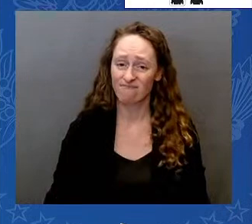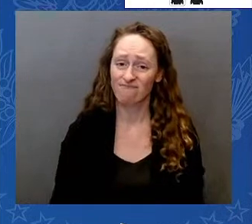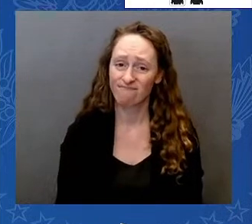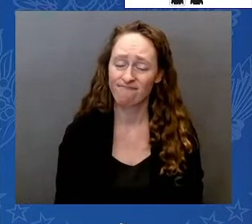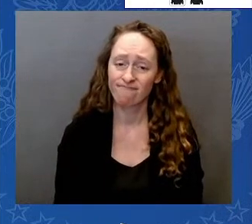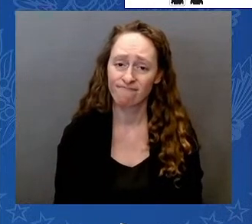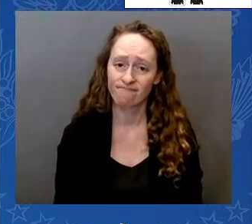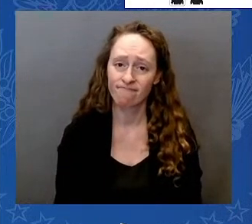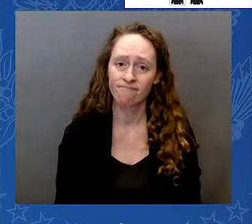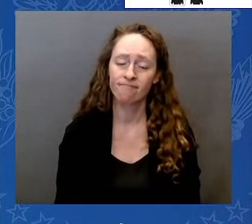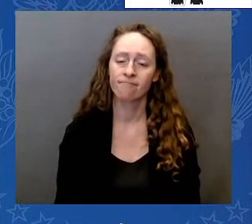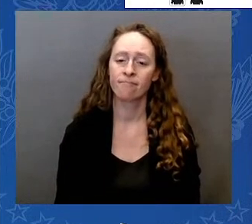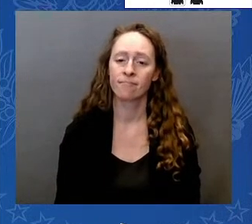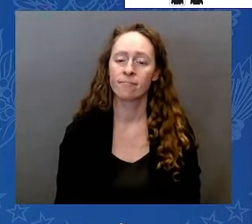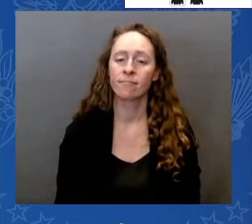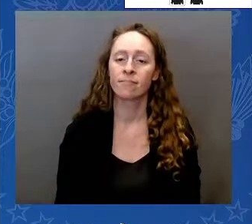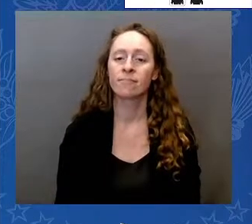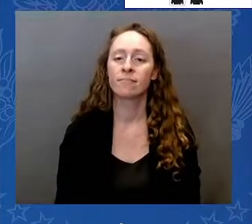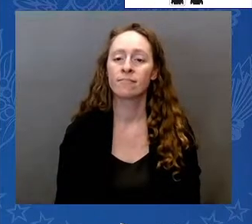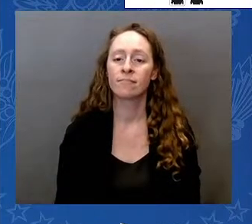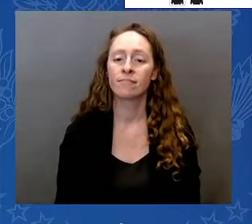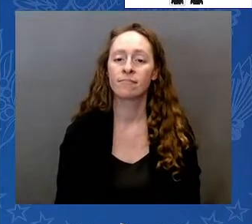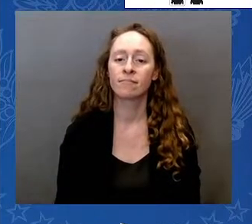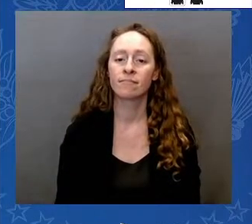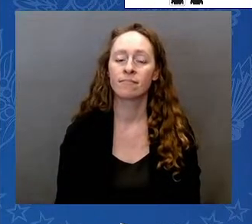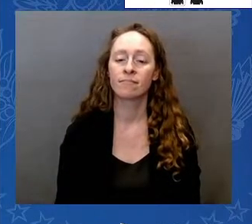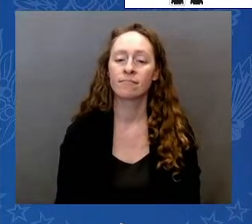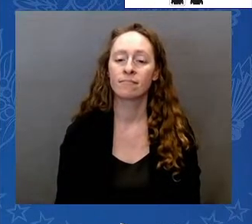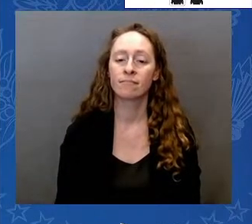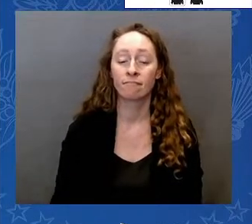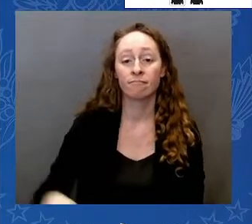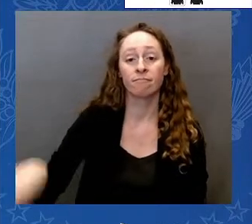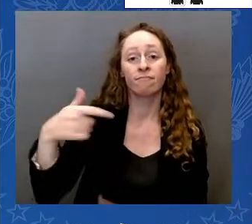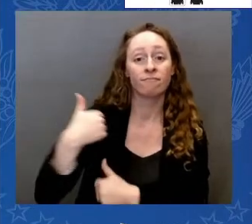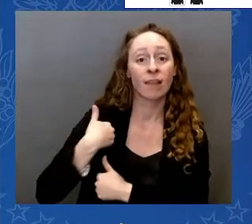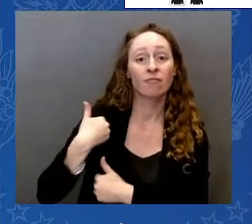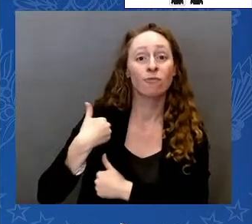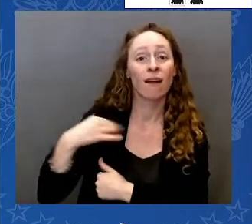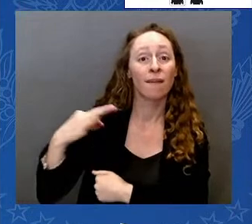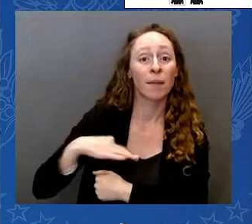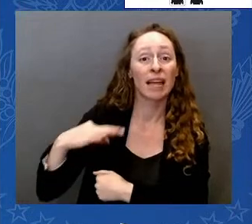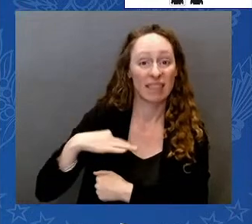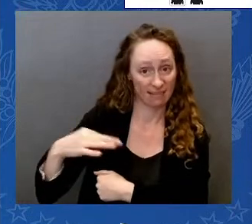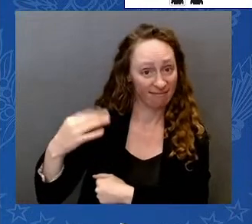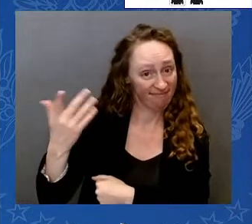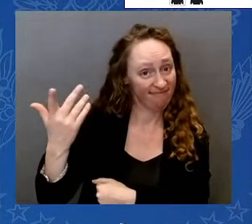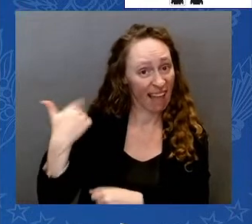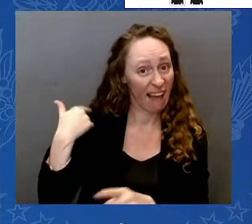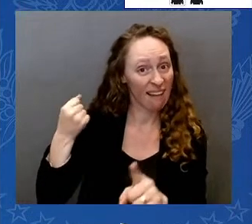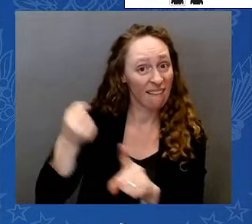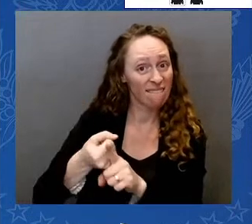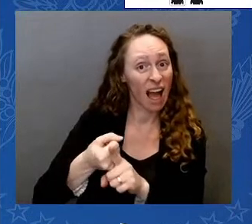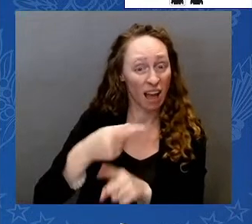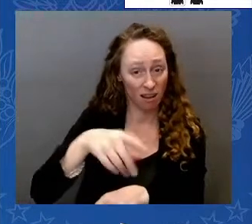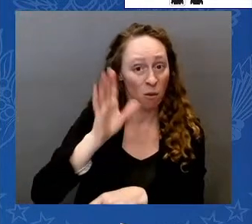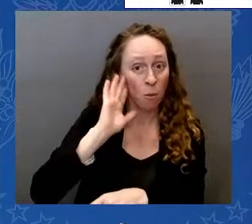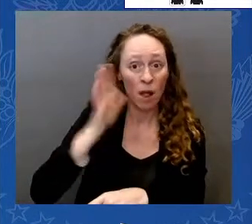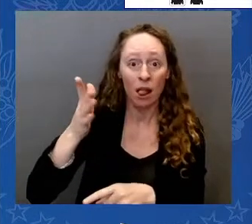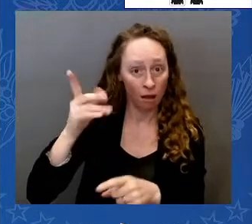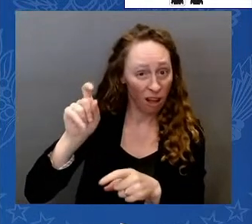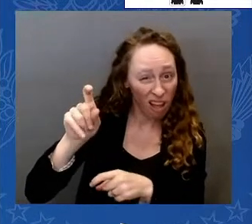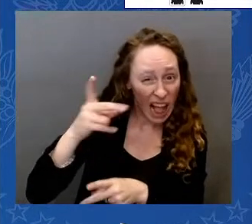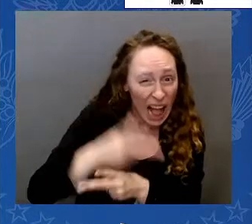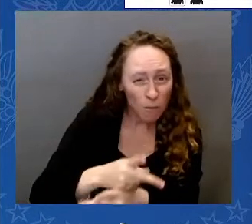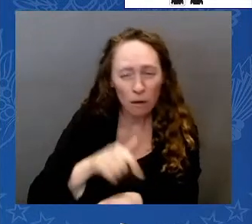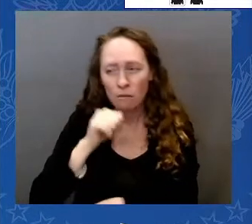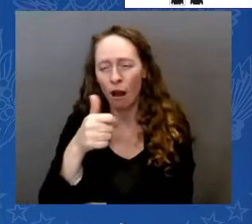single year. It's not just this morning. I saw there's a report. You guys can, as they say, as